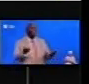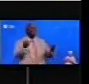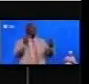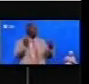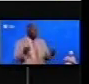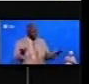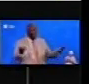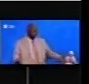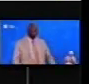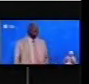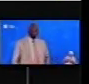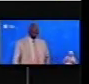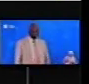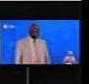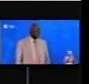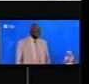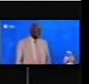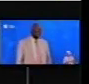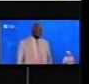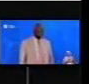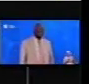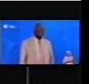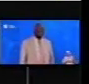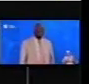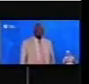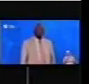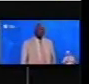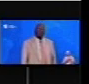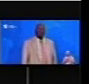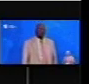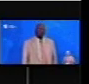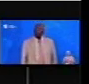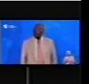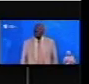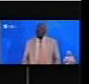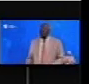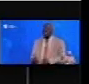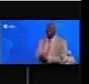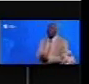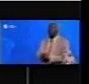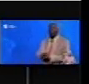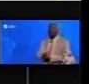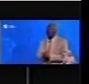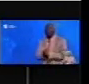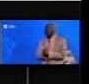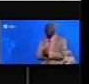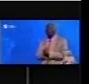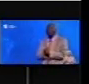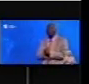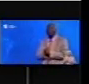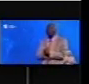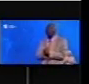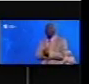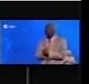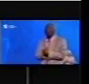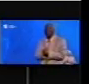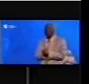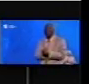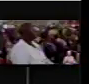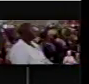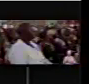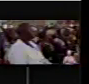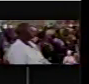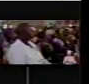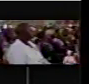deep and our profound gratitude unto God. We are expressing our deep and